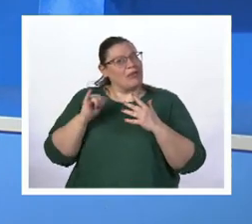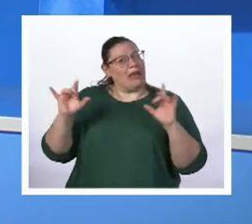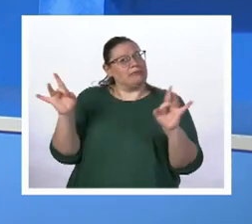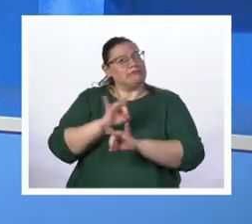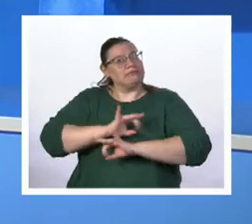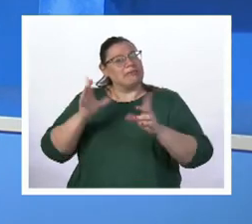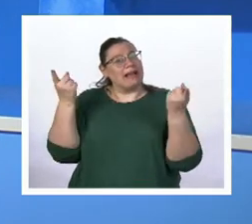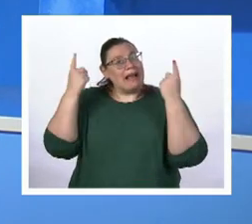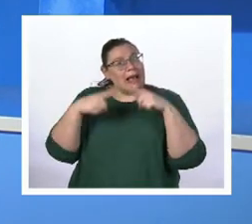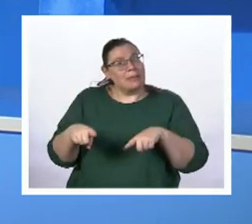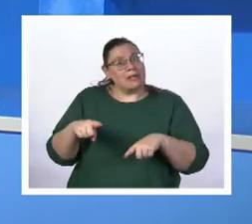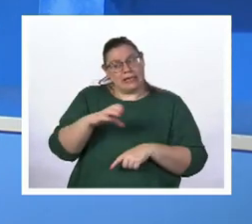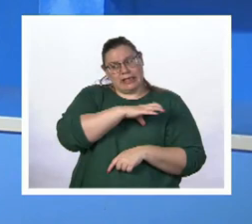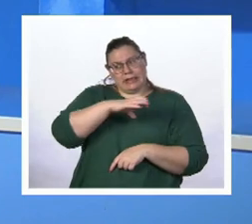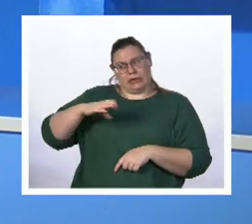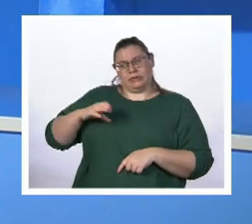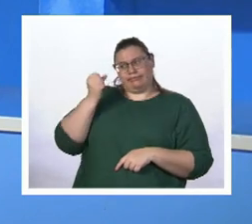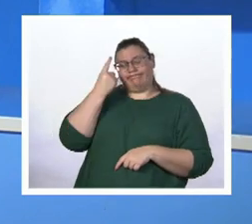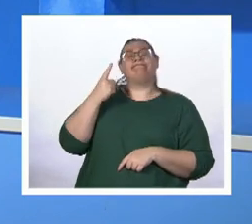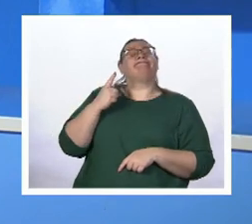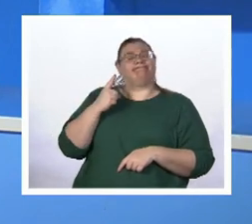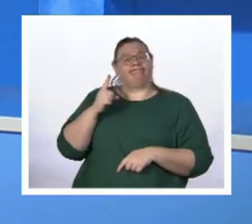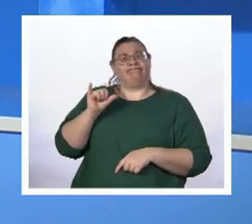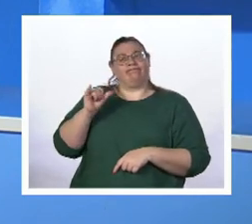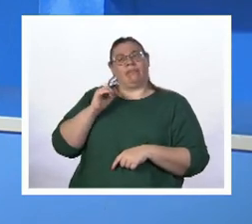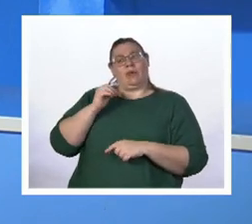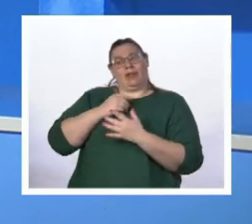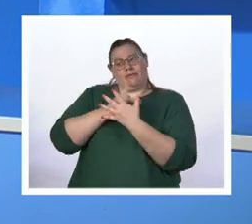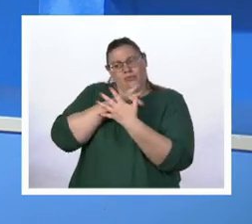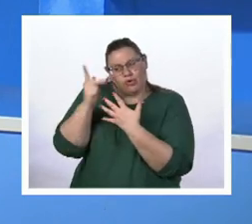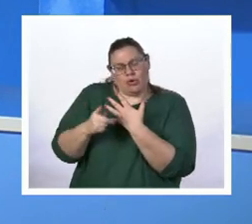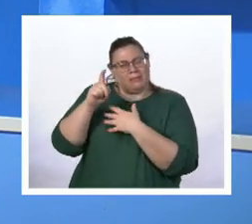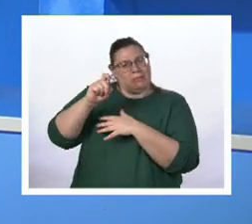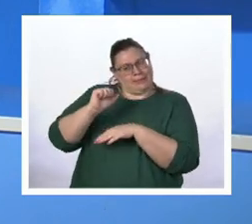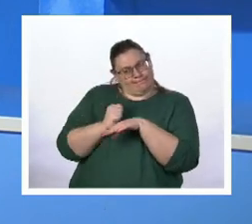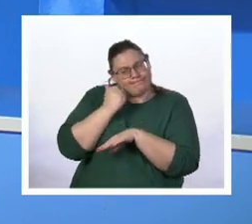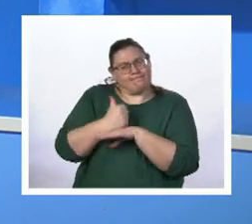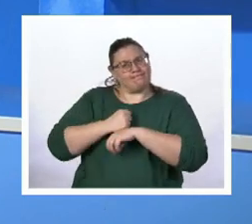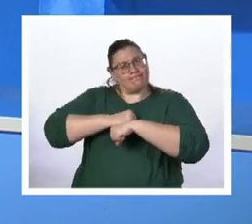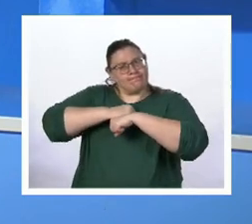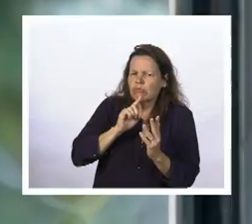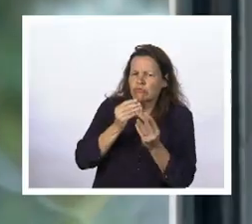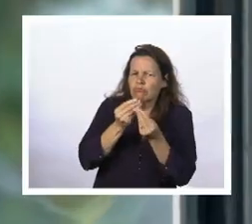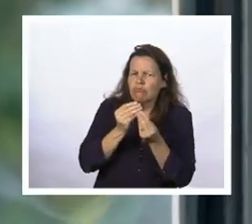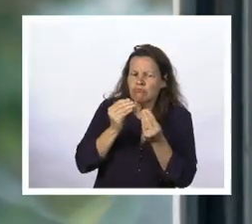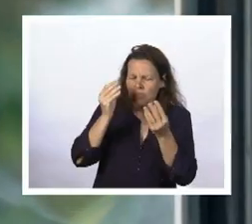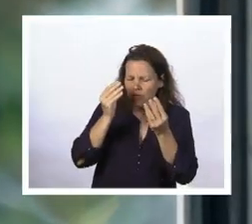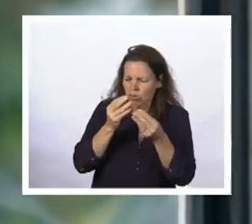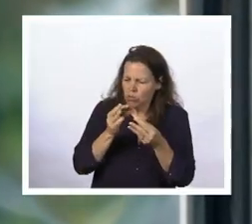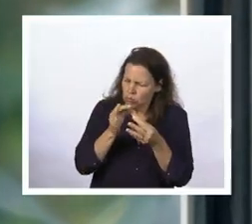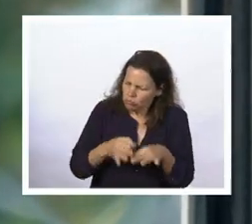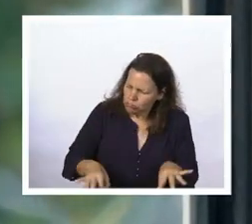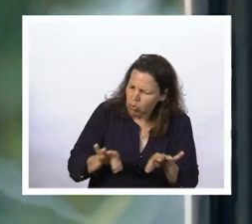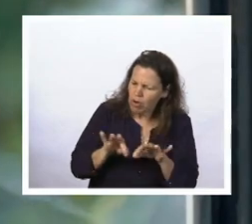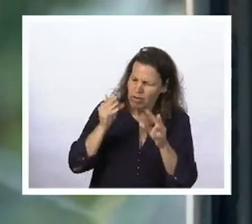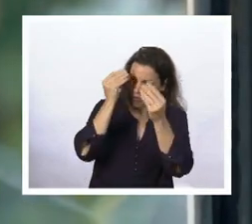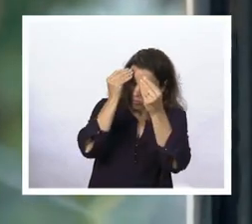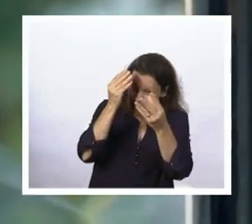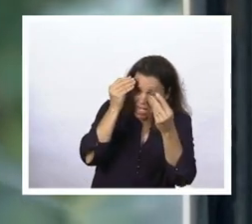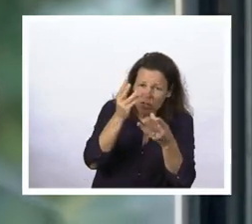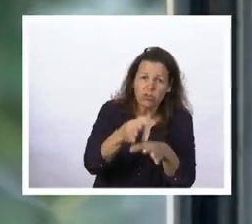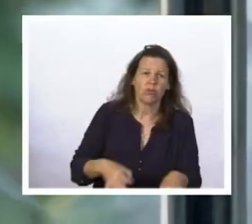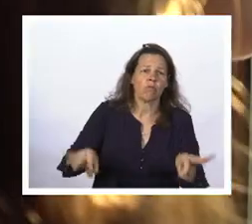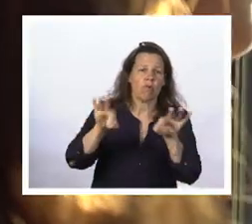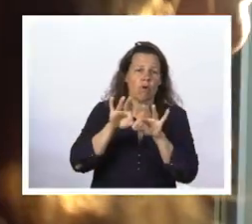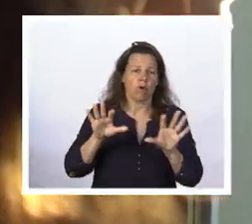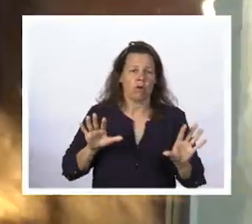council is very sensitive to making sure that we have programs and policies in place that help preserve housing. You know, the mayor says we should be staying at